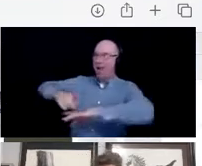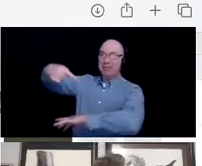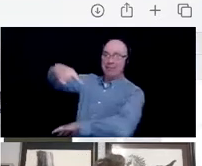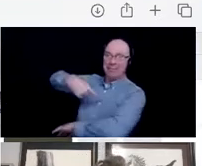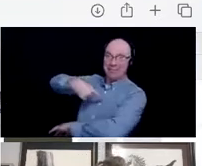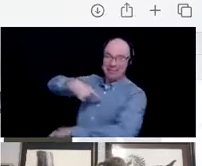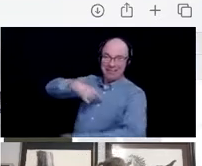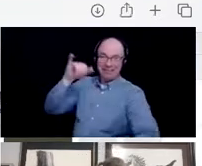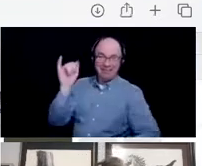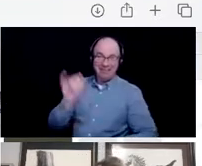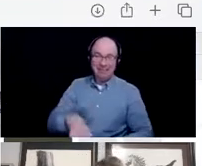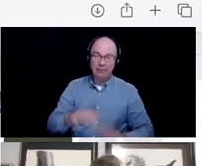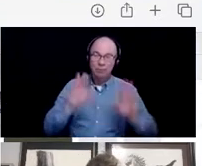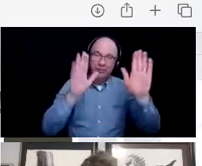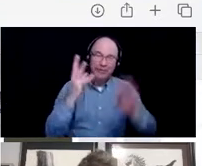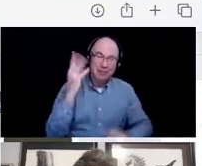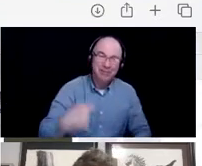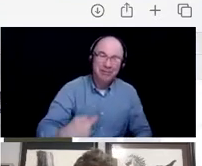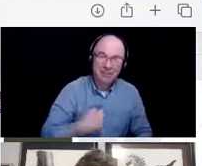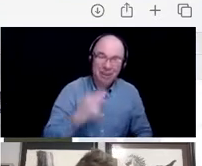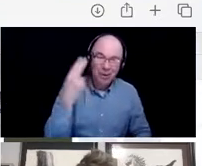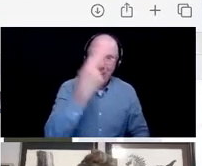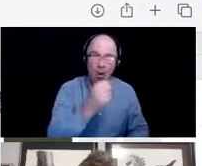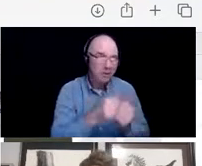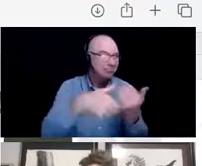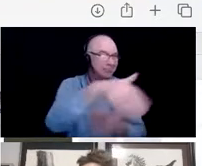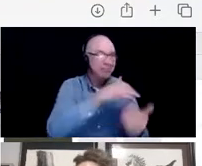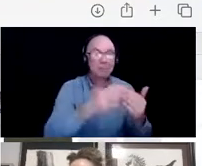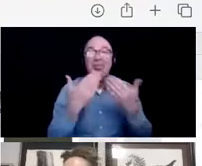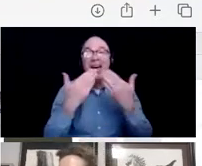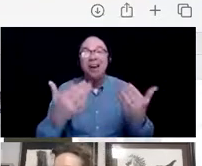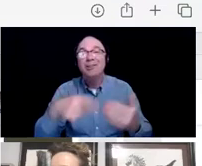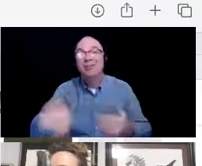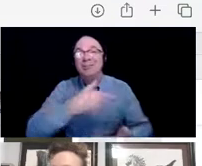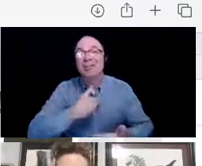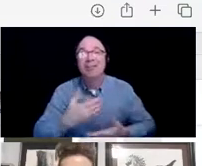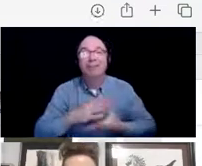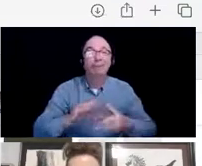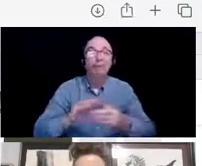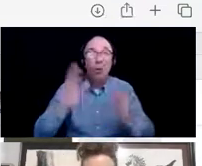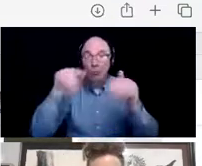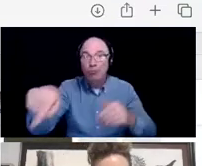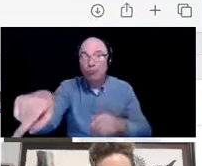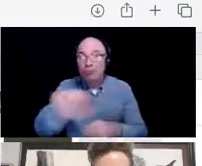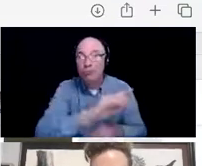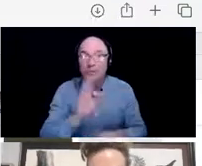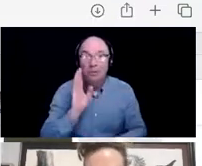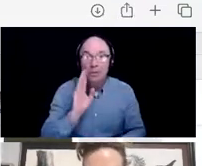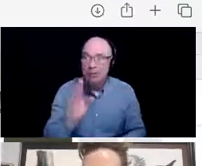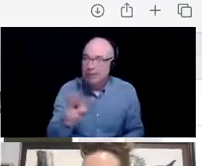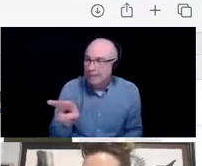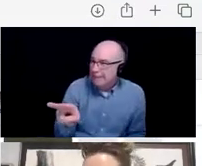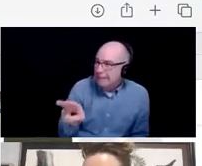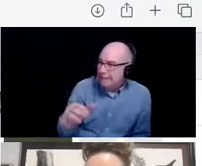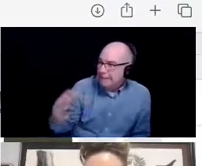And that was an amazing experience. So thank you so much for letting me share. And I hope everyone on here will grab that